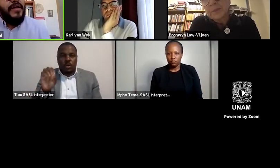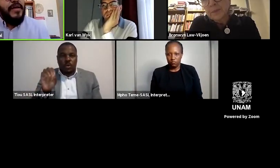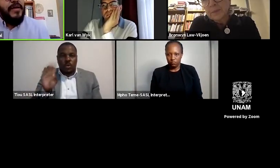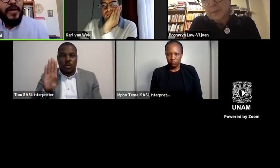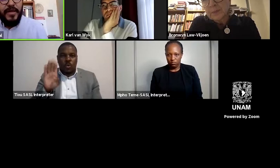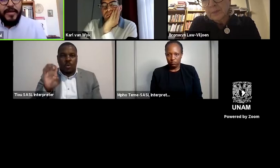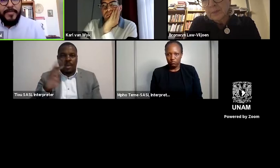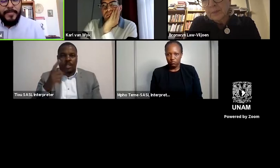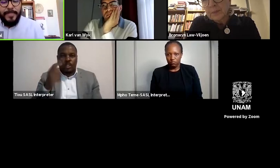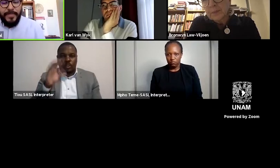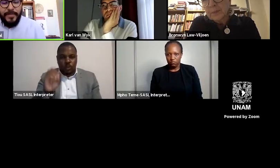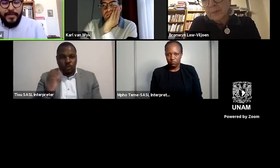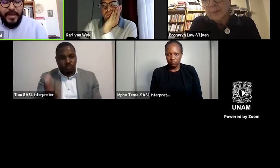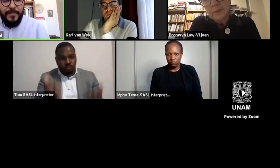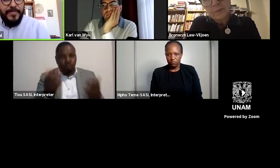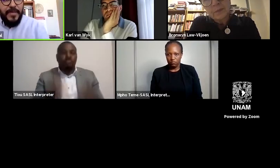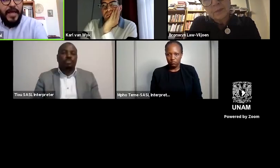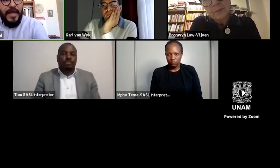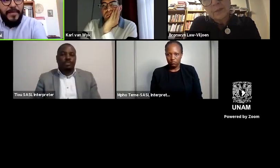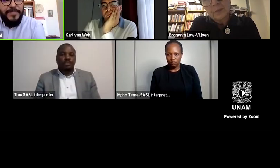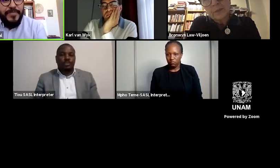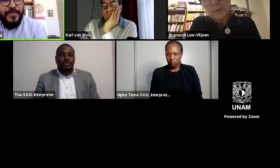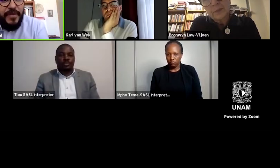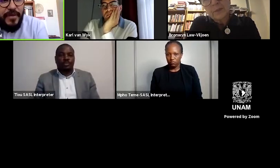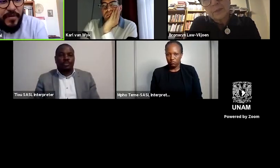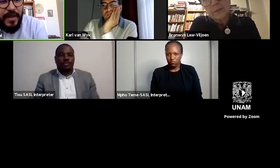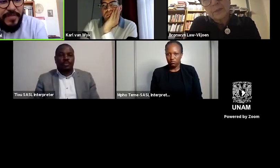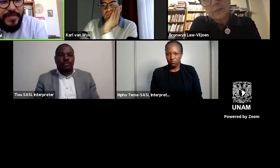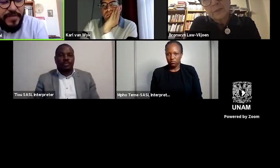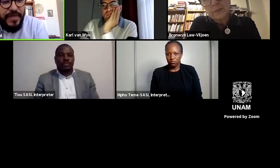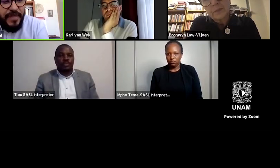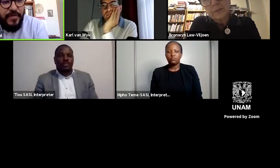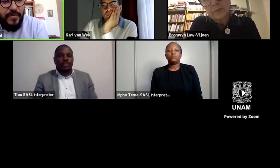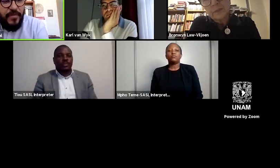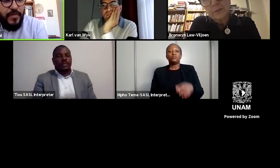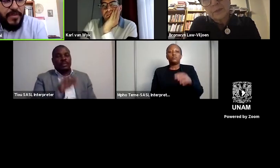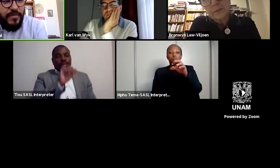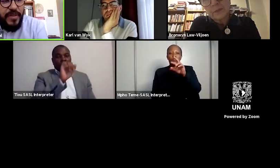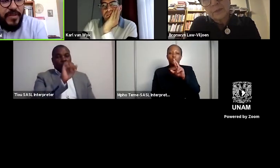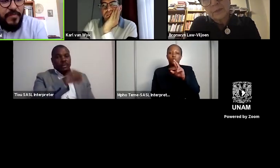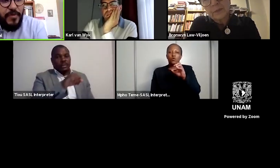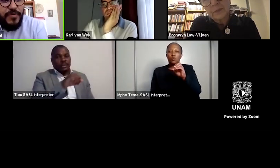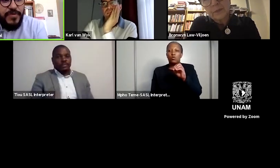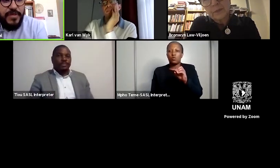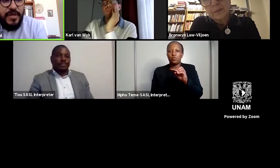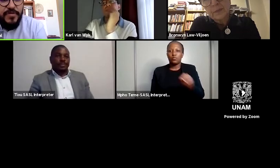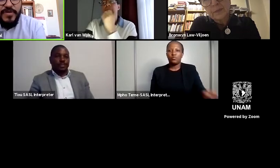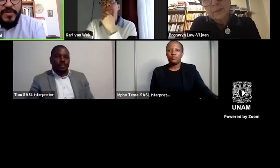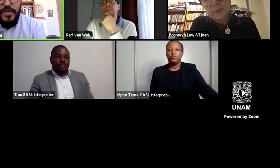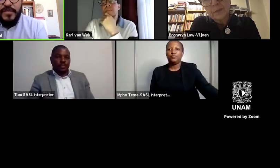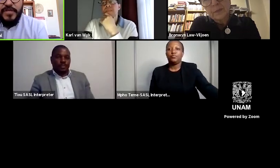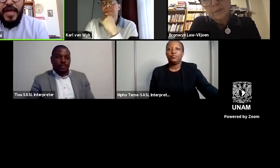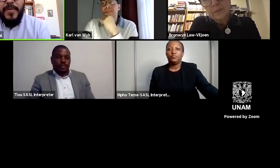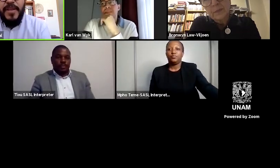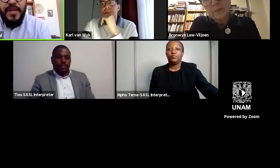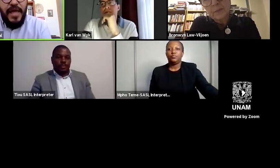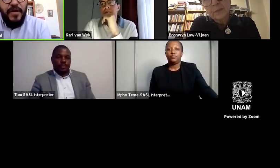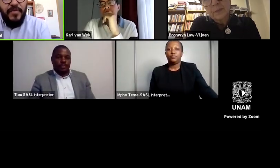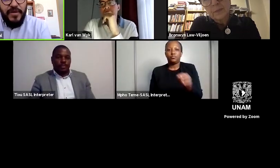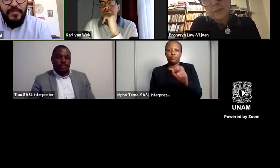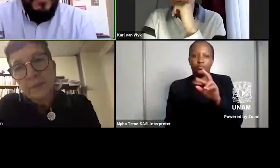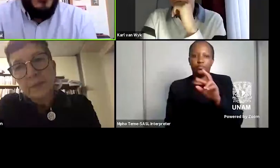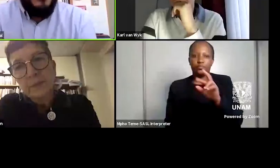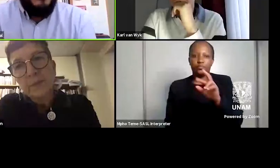I yeah um I think one one of the most interesting things happening